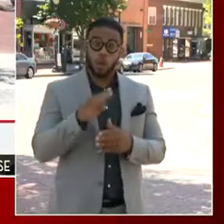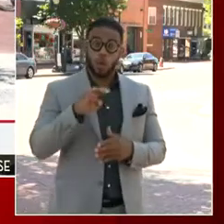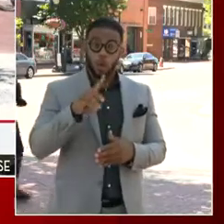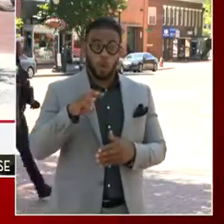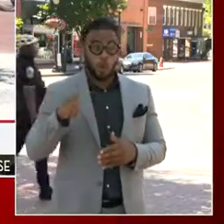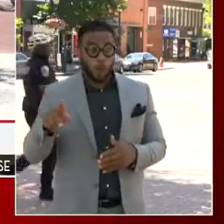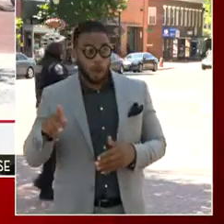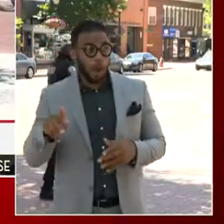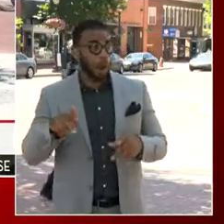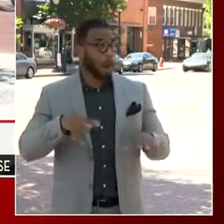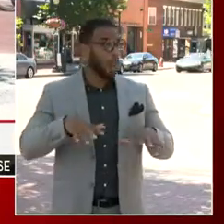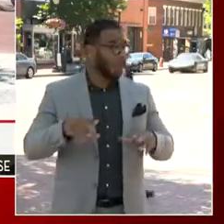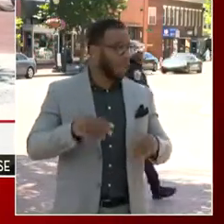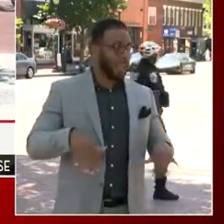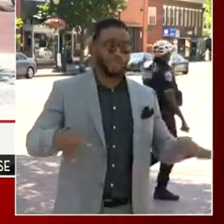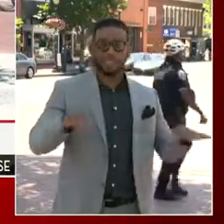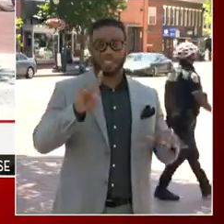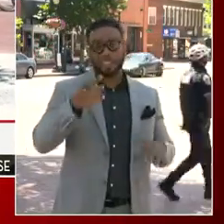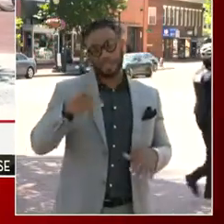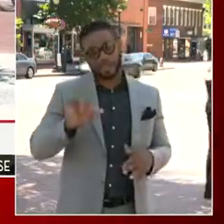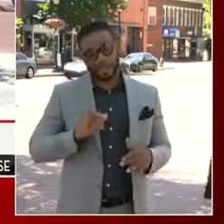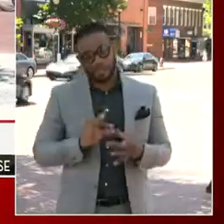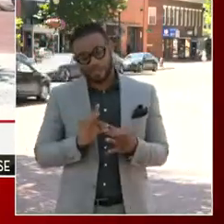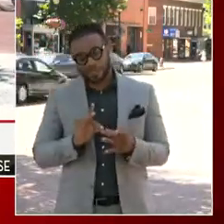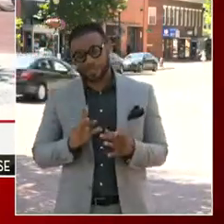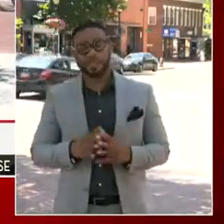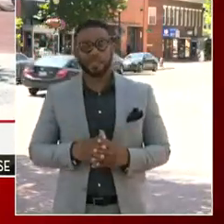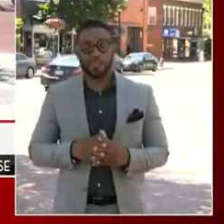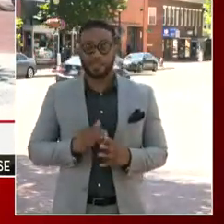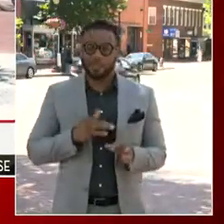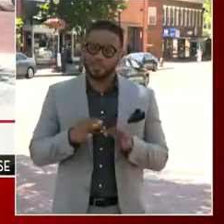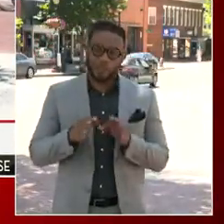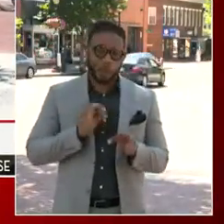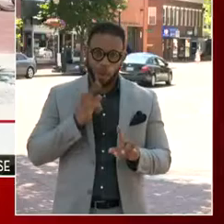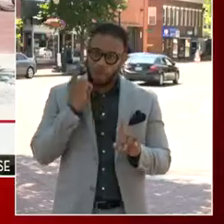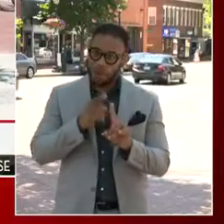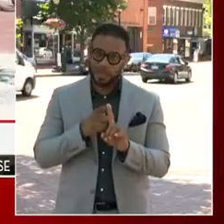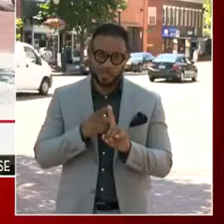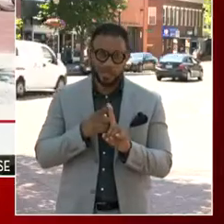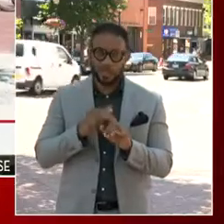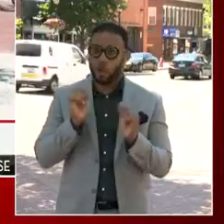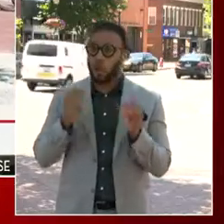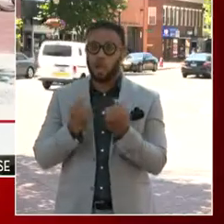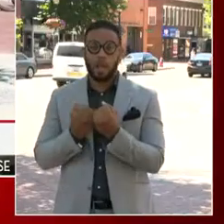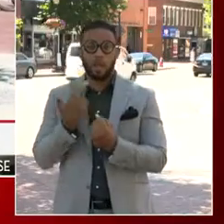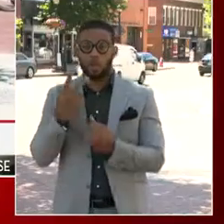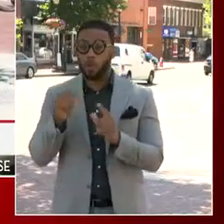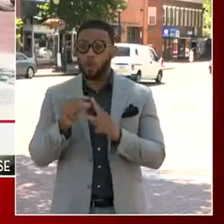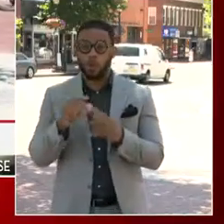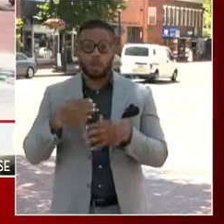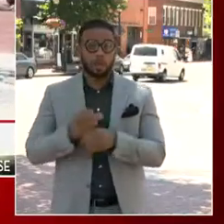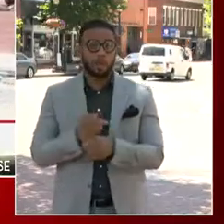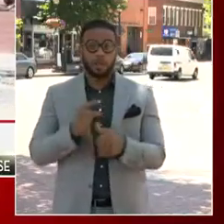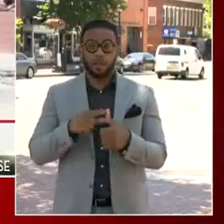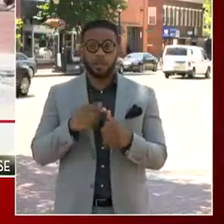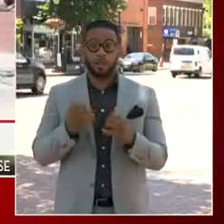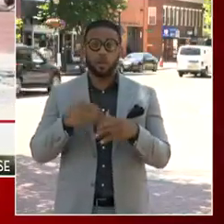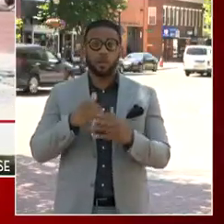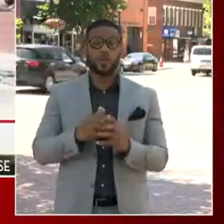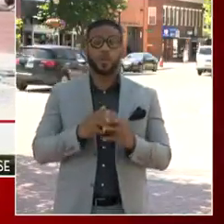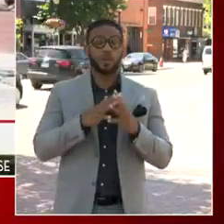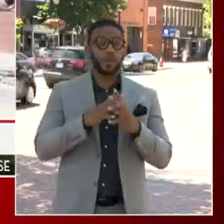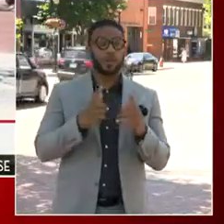boardwalk and lawn. At DGS, like I said, we explain our mission to stakeholders in 3 words. We build,